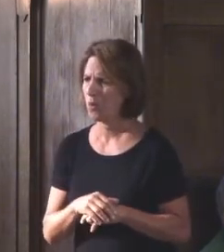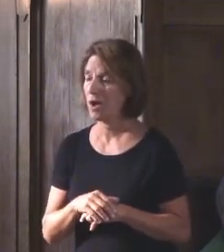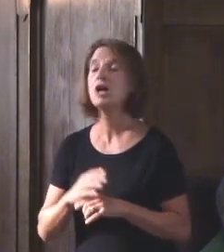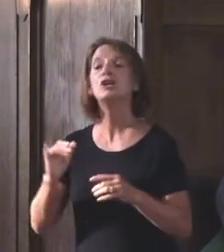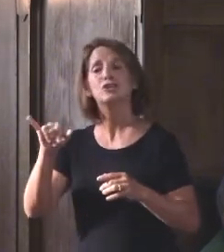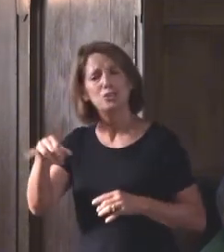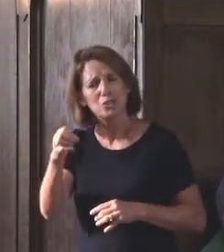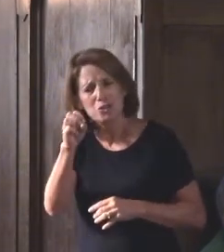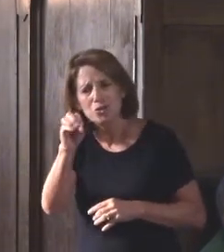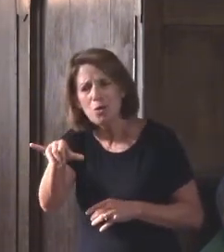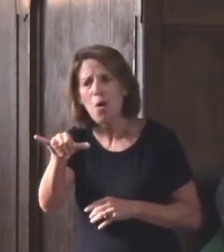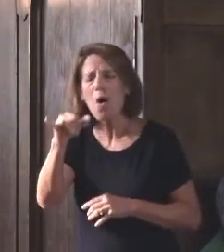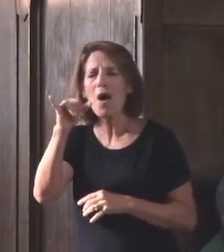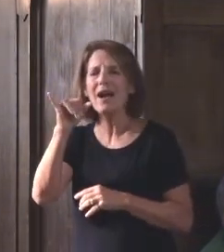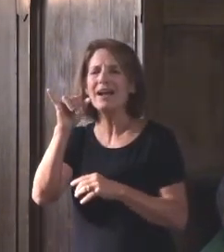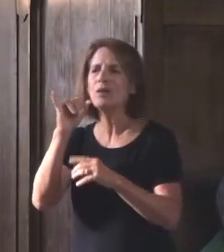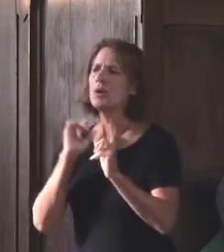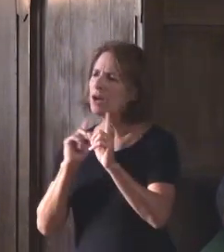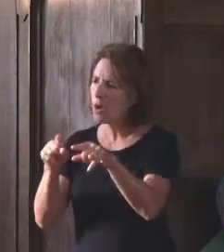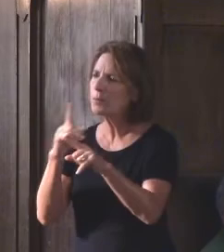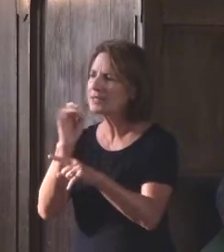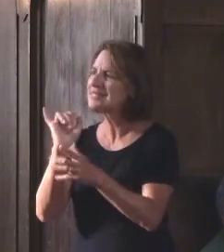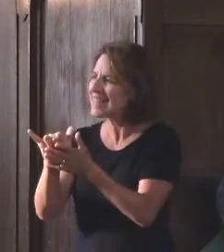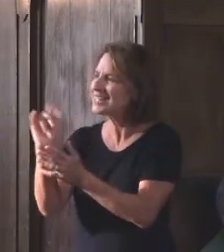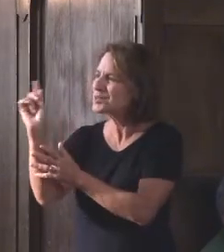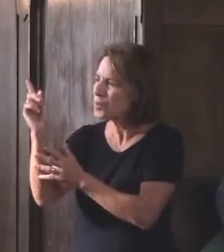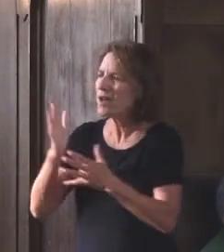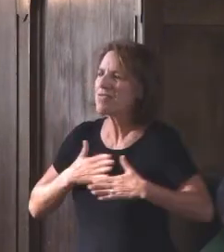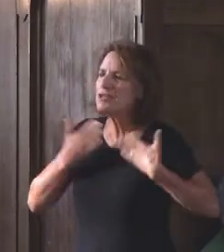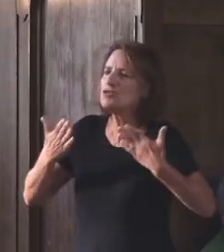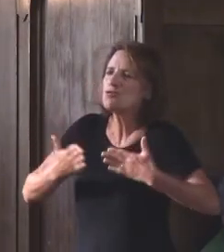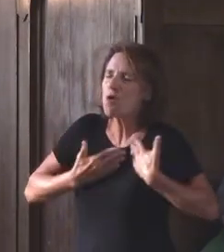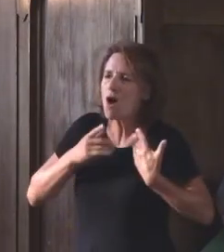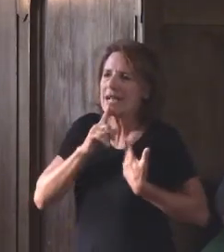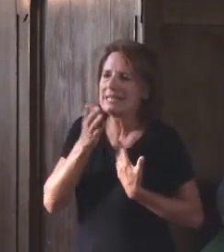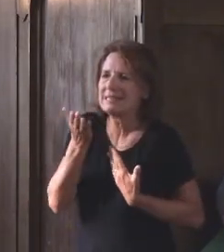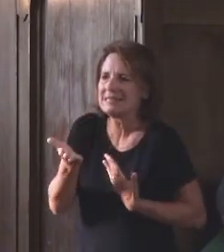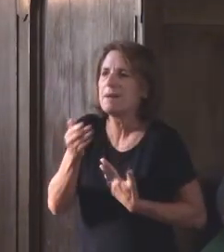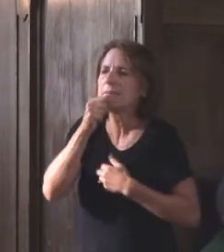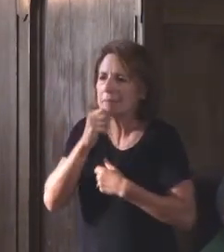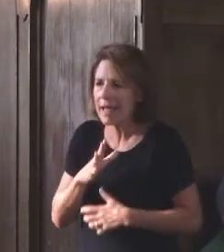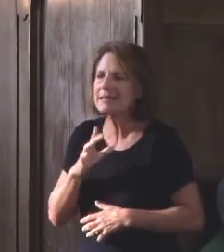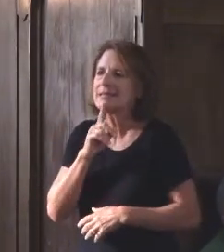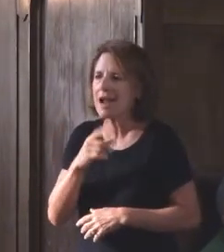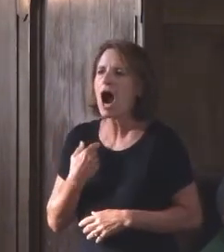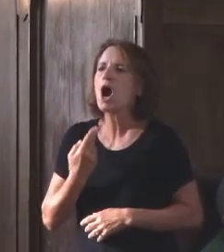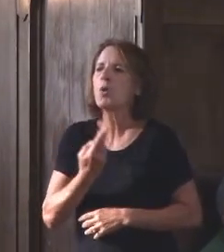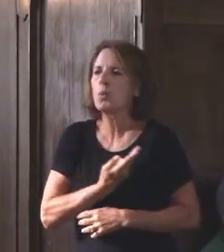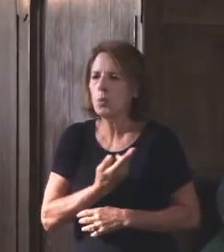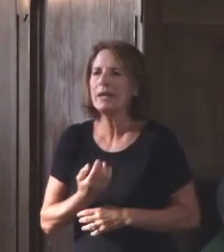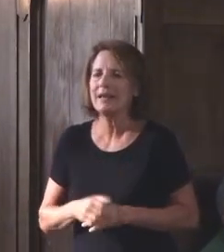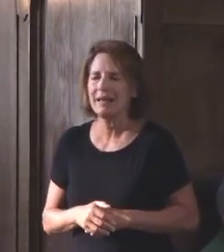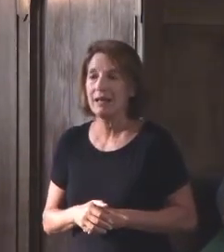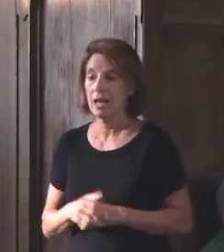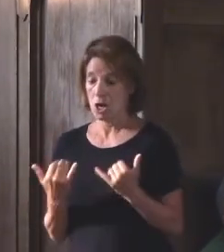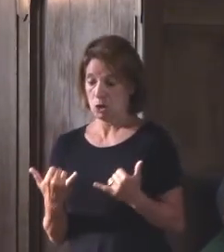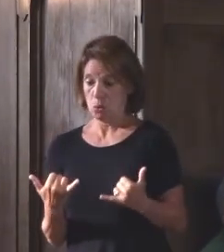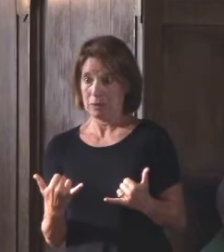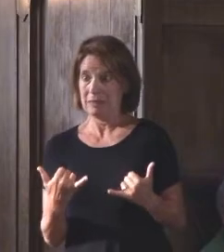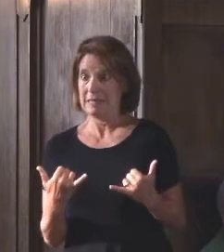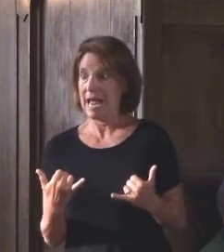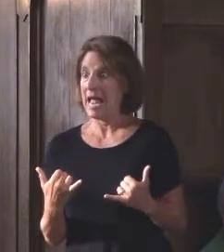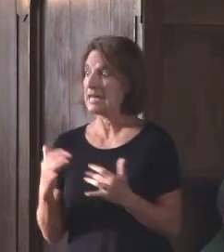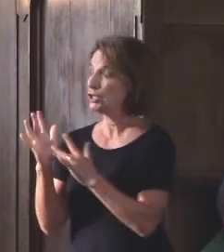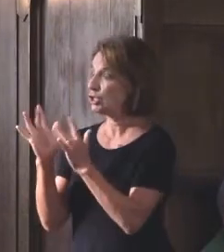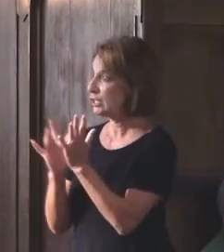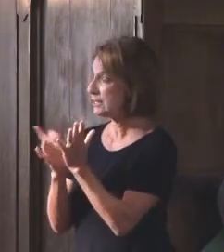joy, we go because that's where the joy is. Blessed are we. So today, Jesus urges us to be both